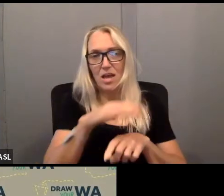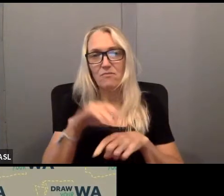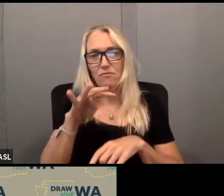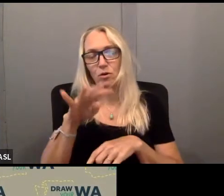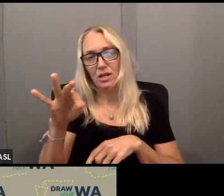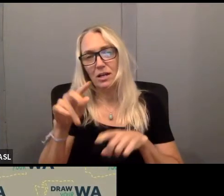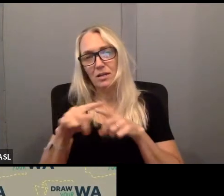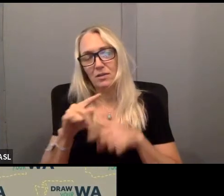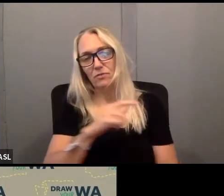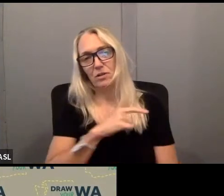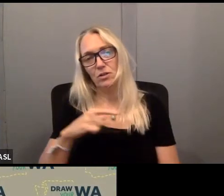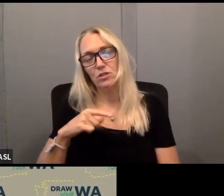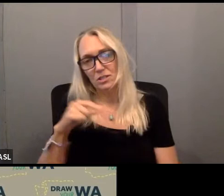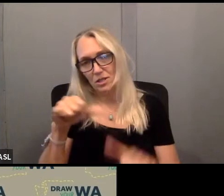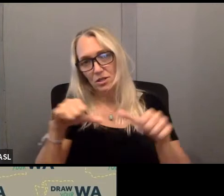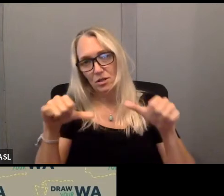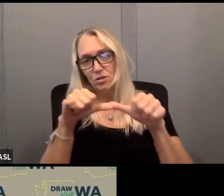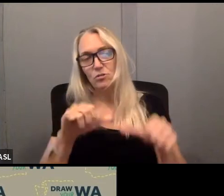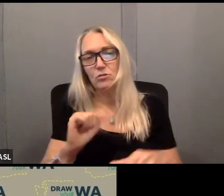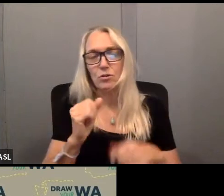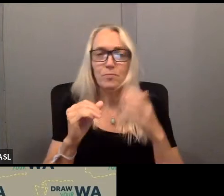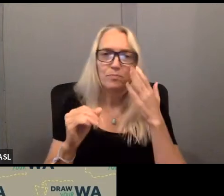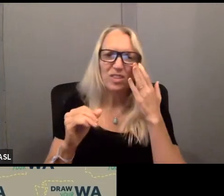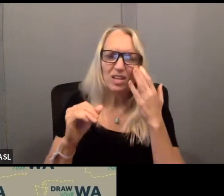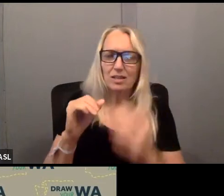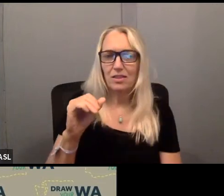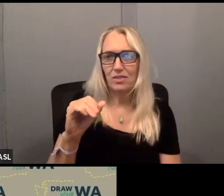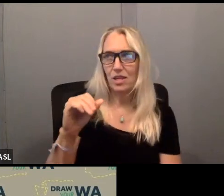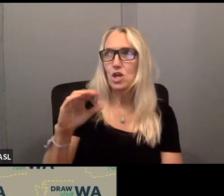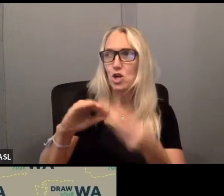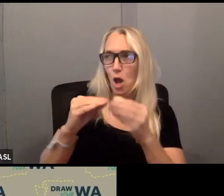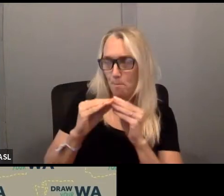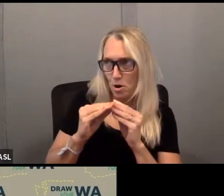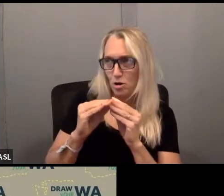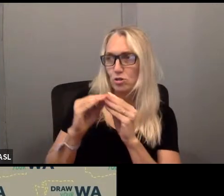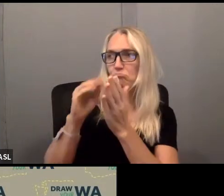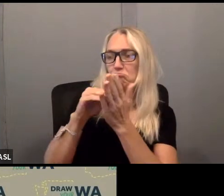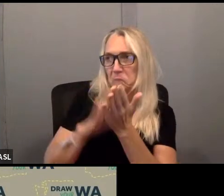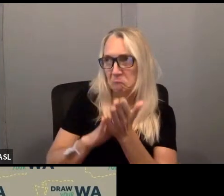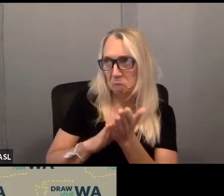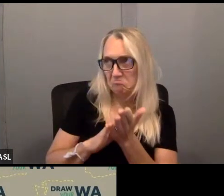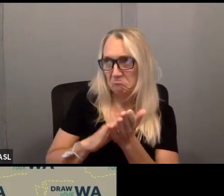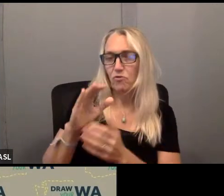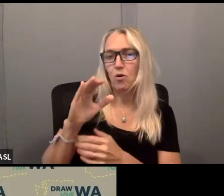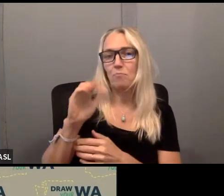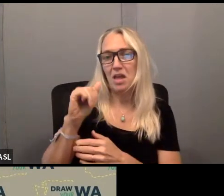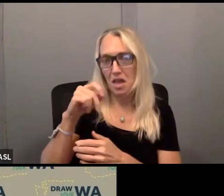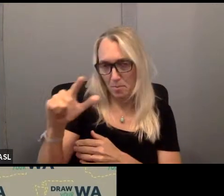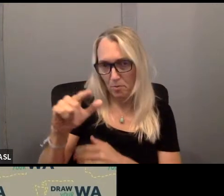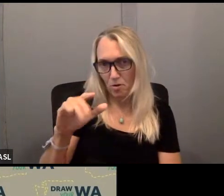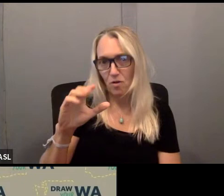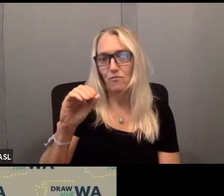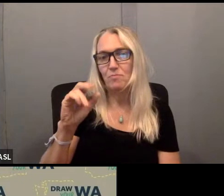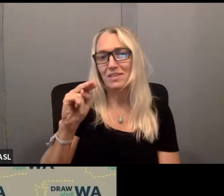districts. Based on the census data from April, Washington had a population of